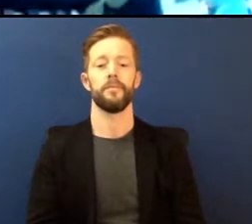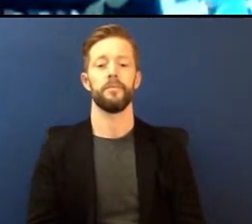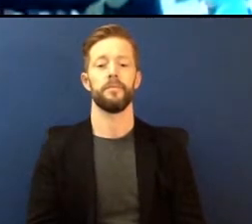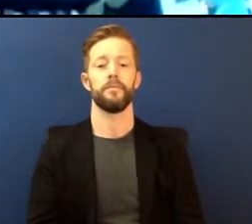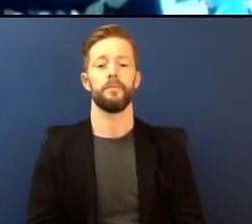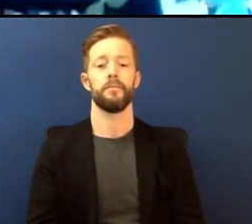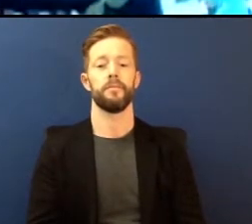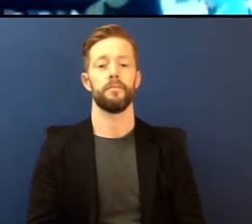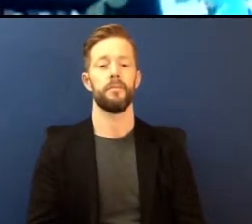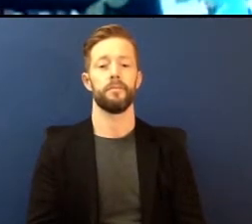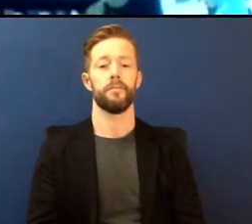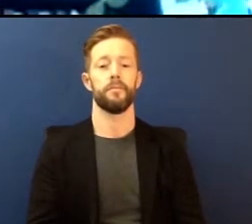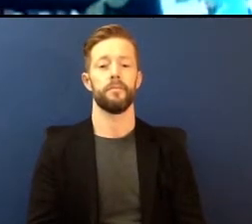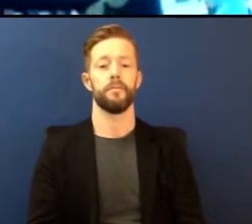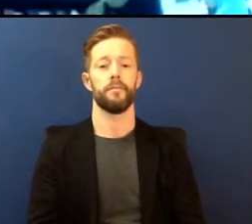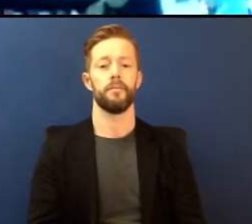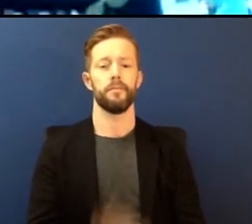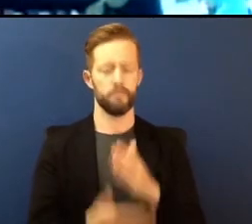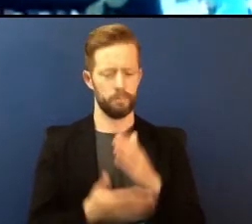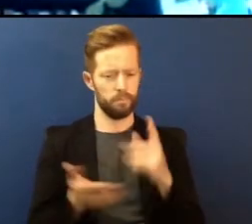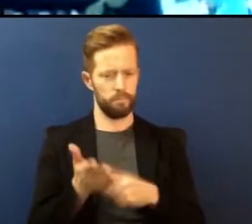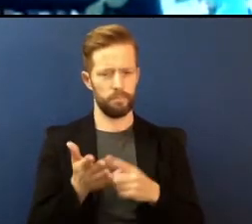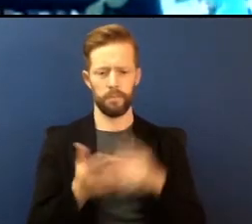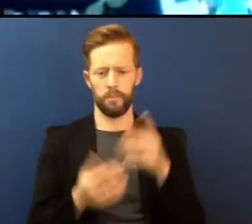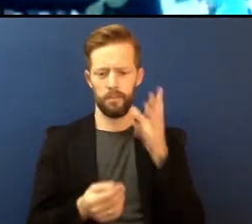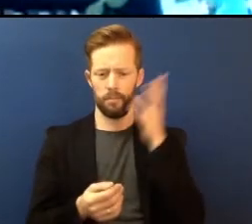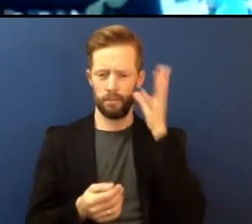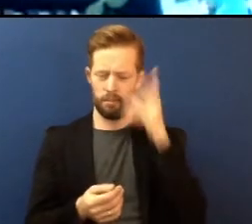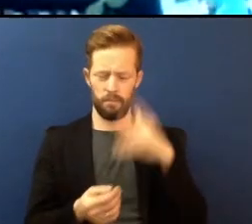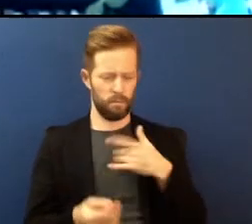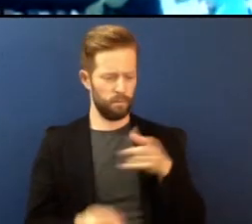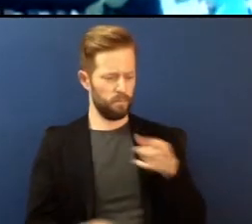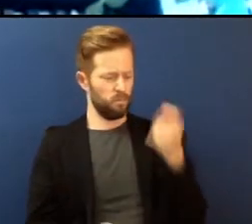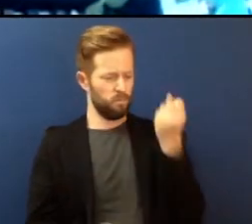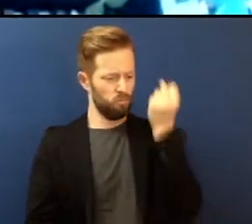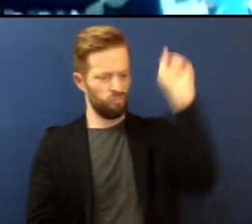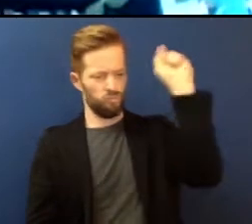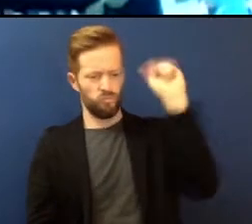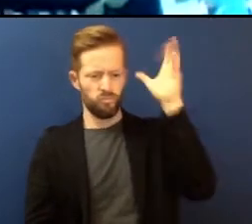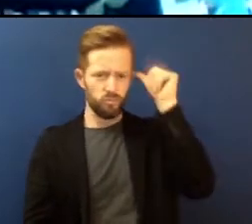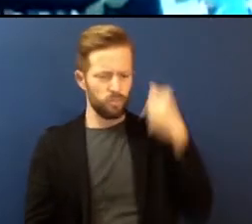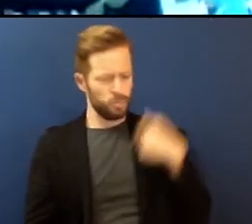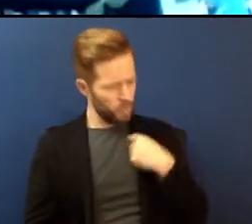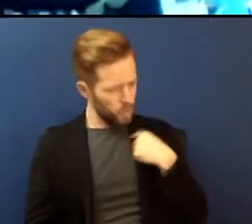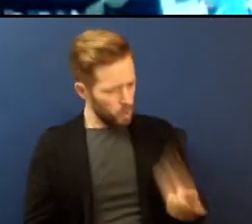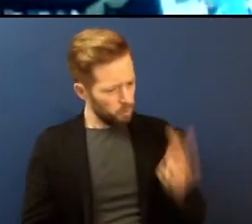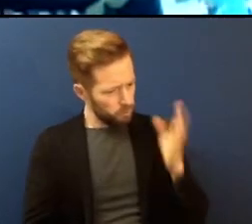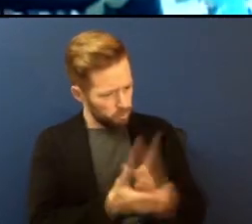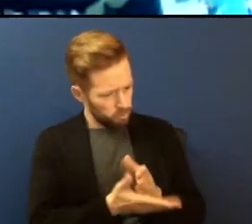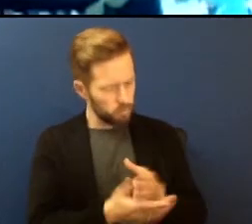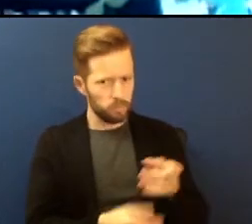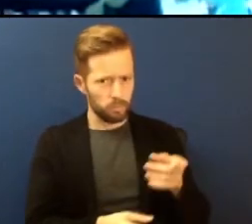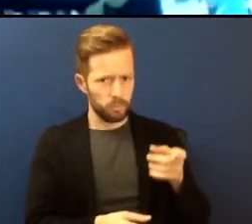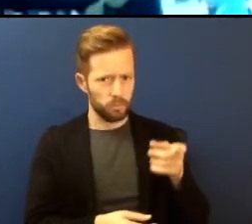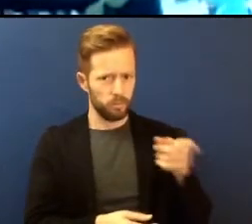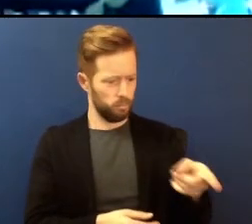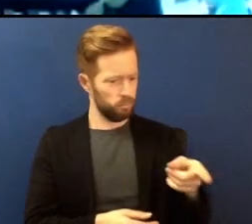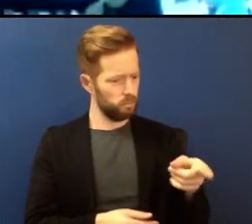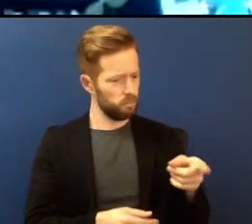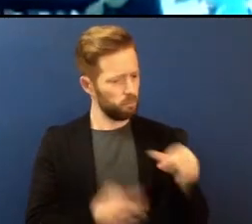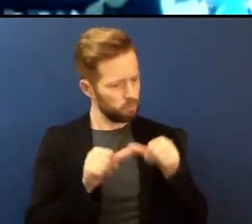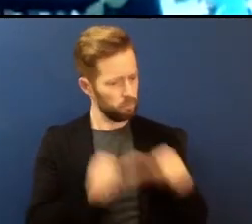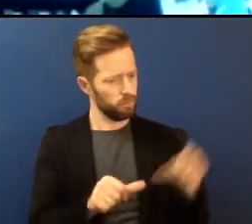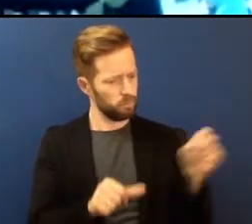can think about this, the parent can think, well, my child is defying me. I said, don't do that, and the child is doing that. What am I going to do?